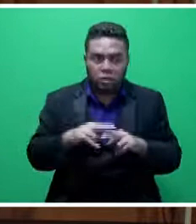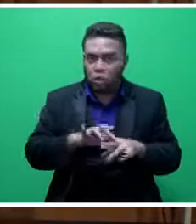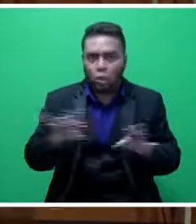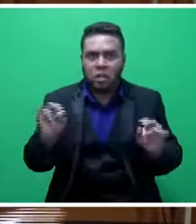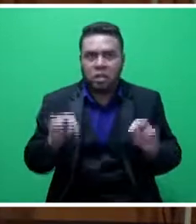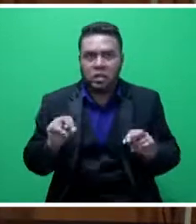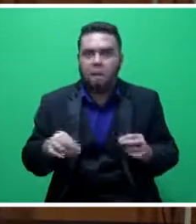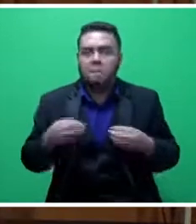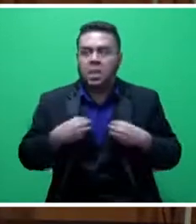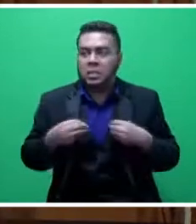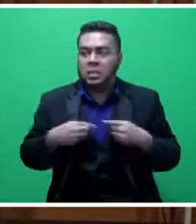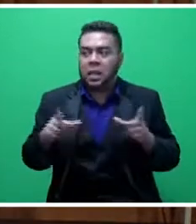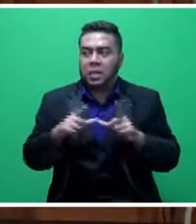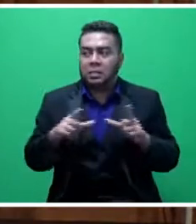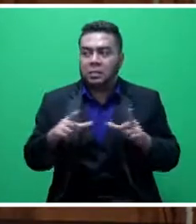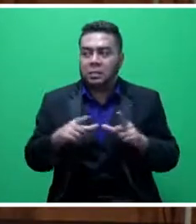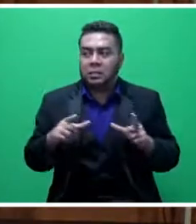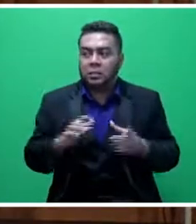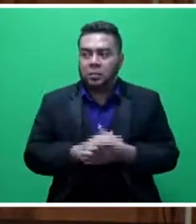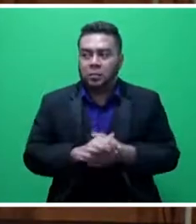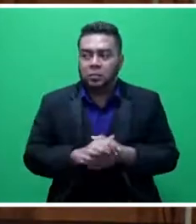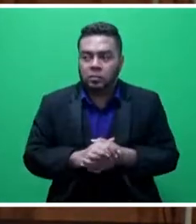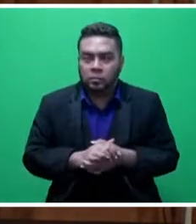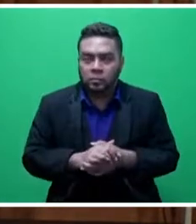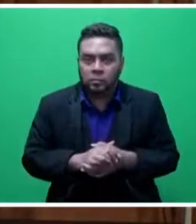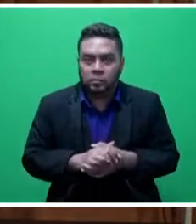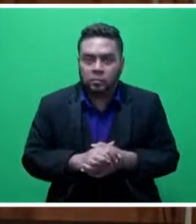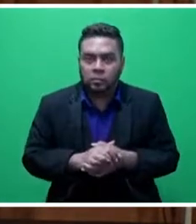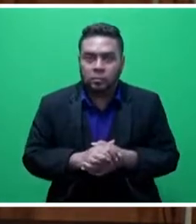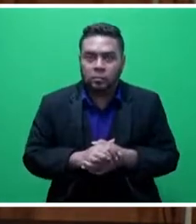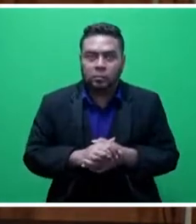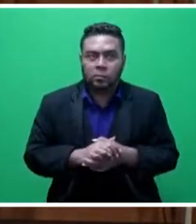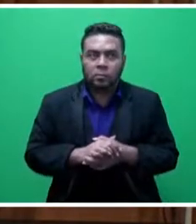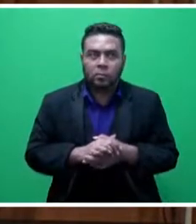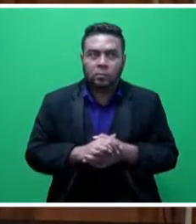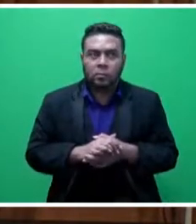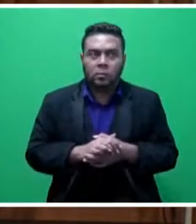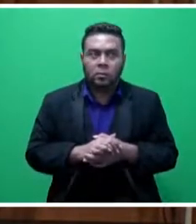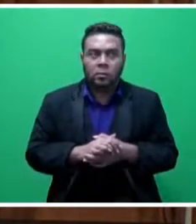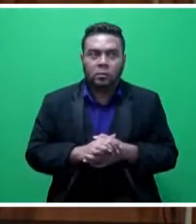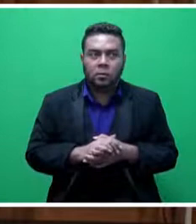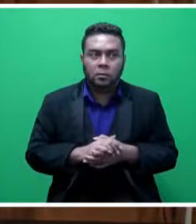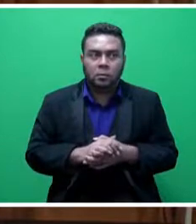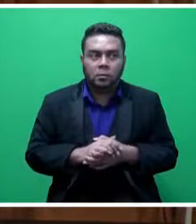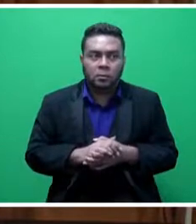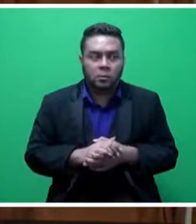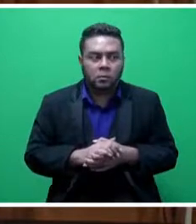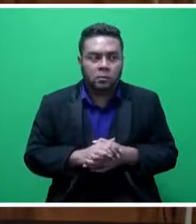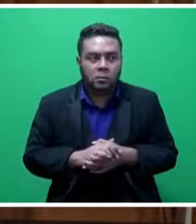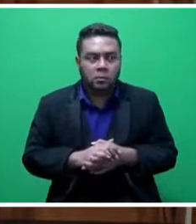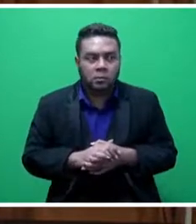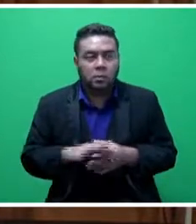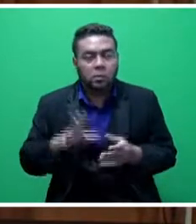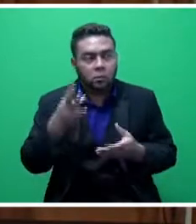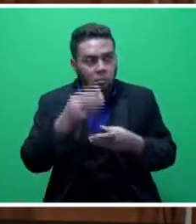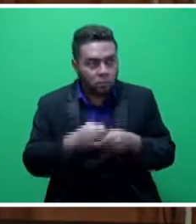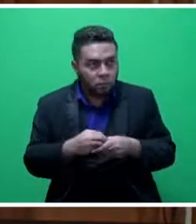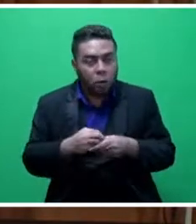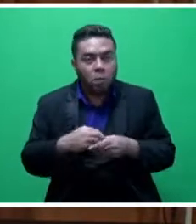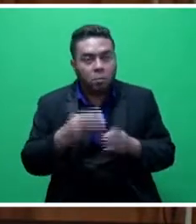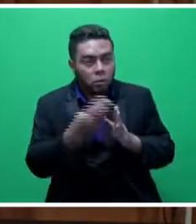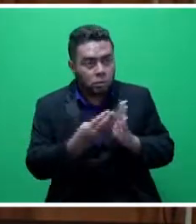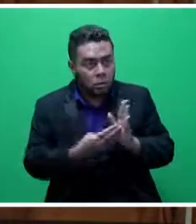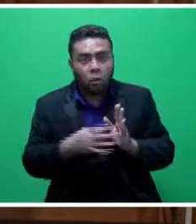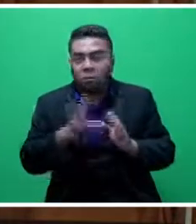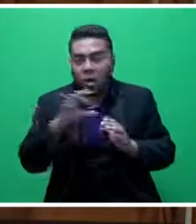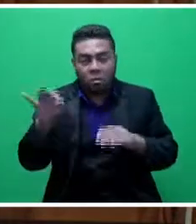of our colonial heritage. The business licensing system has proven to, of course, be quite lengthy and indeed quite bureaucratic. There's no